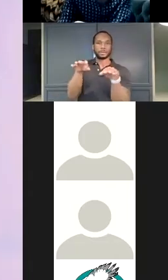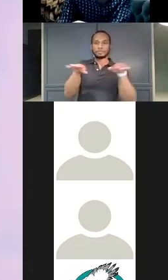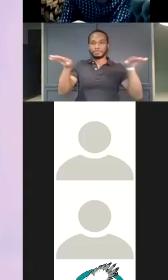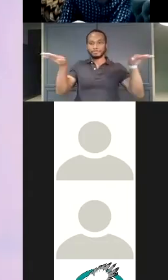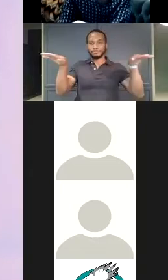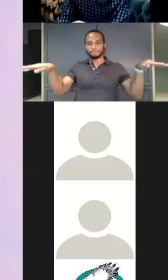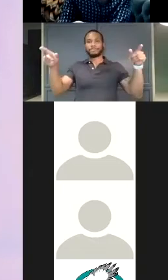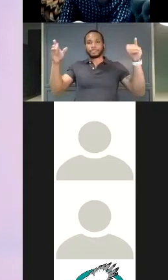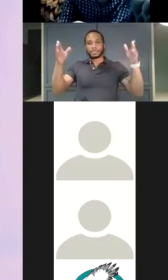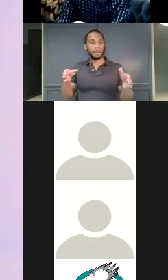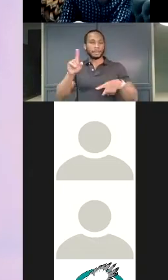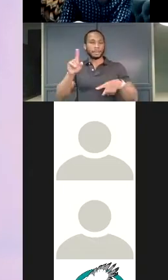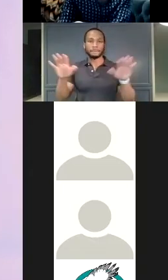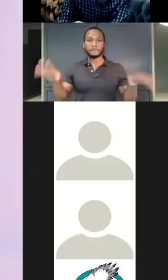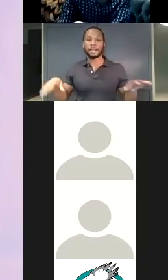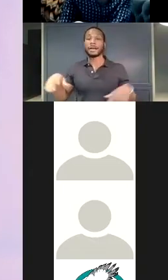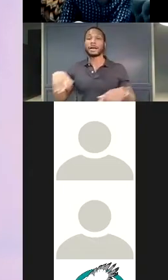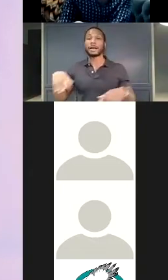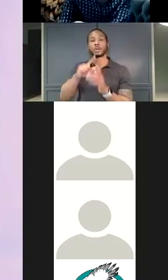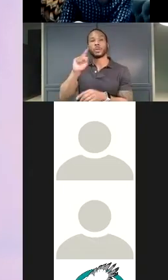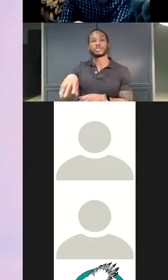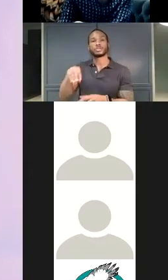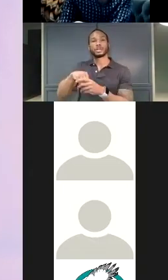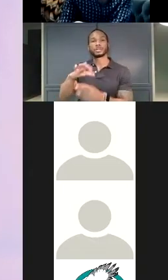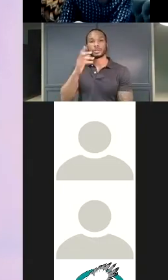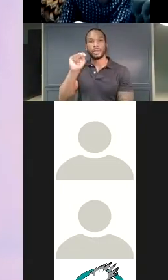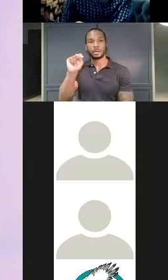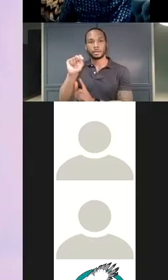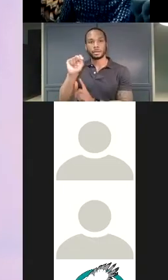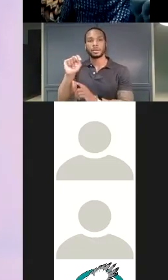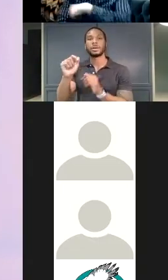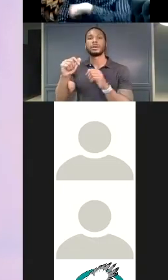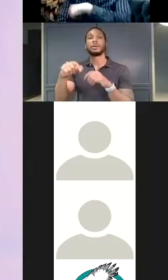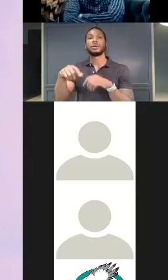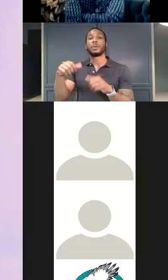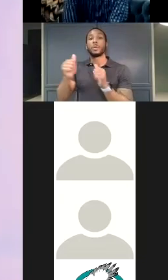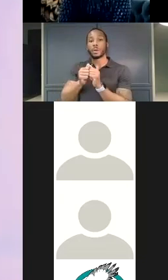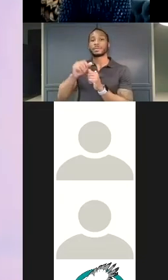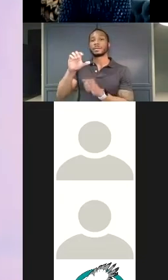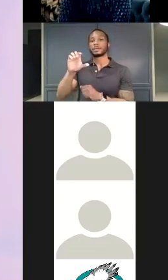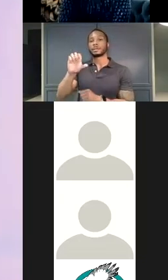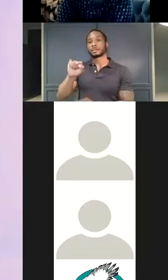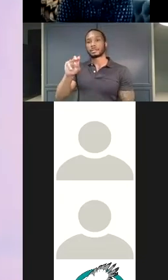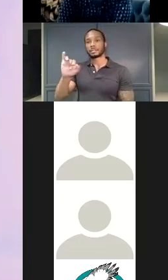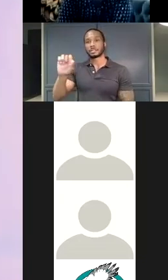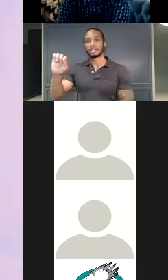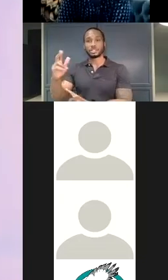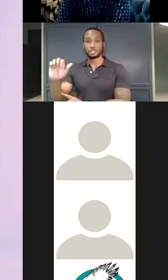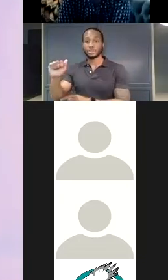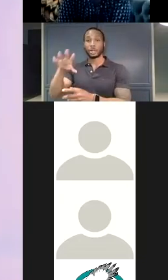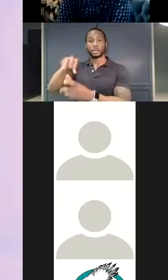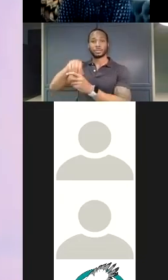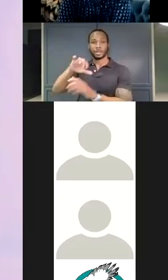I know there's a question in the chat. Would synesthesia be included in this category? Oh, that's a great